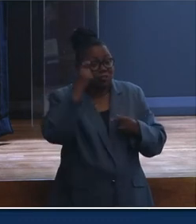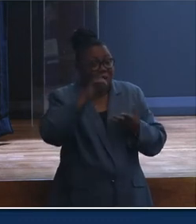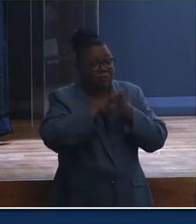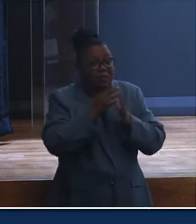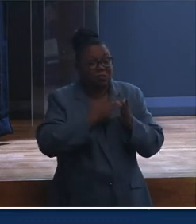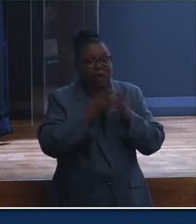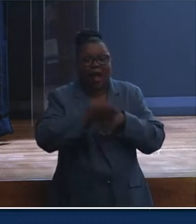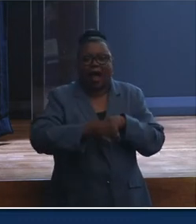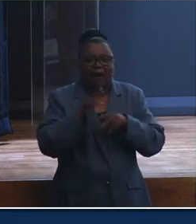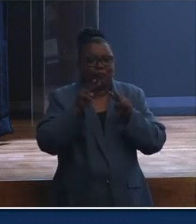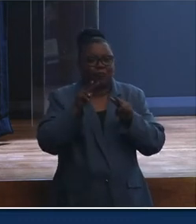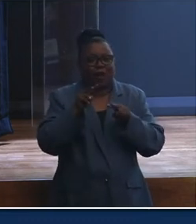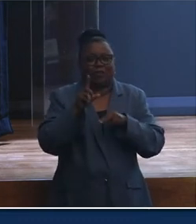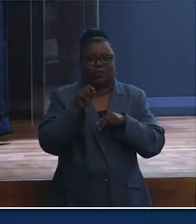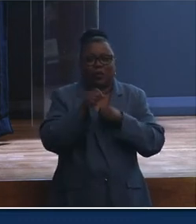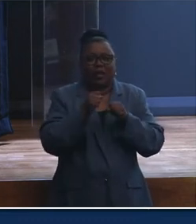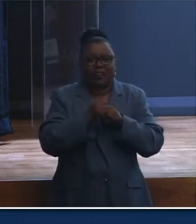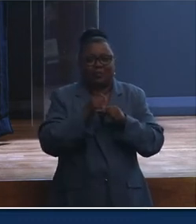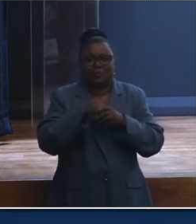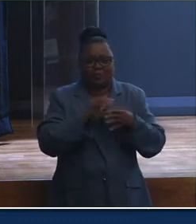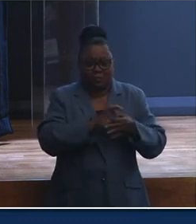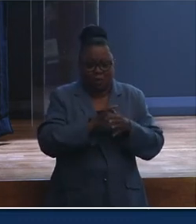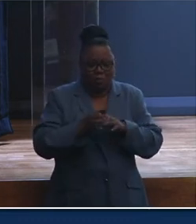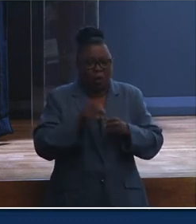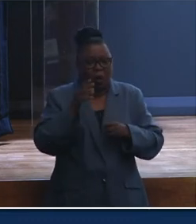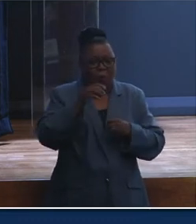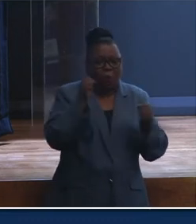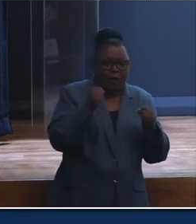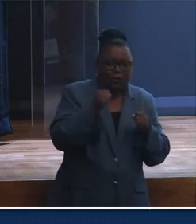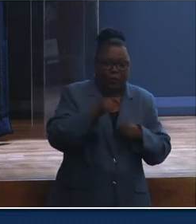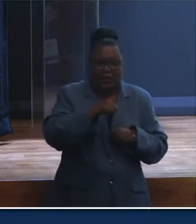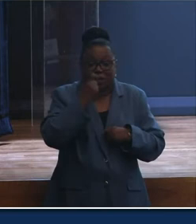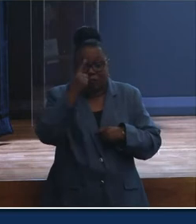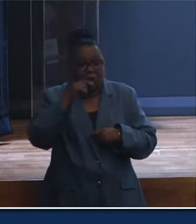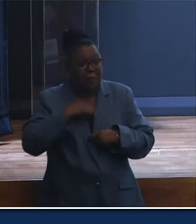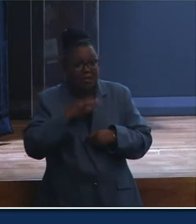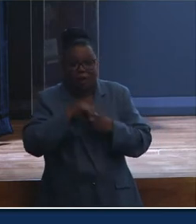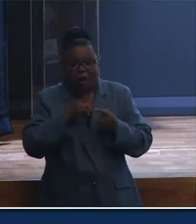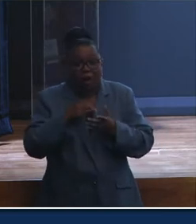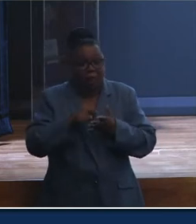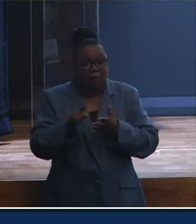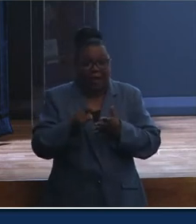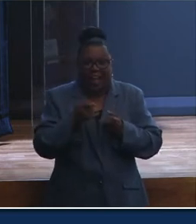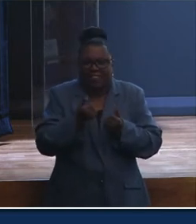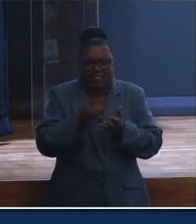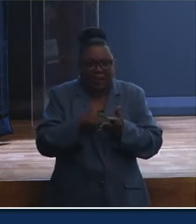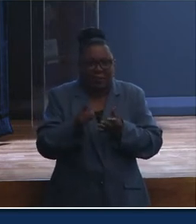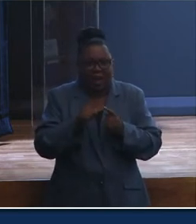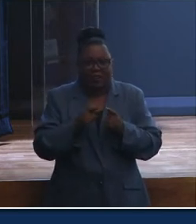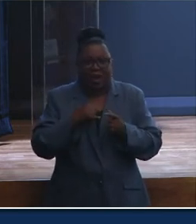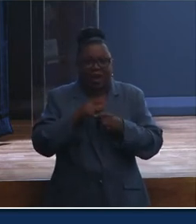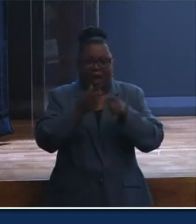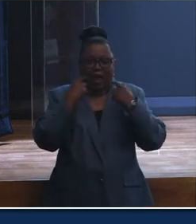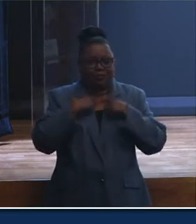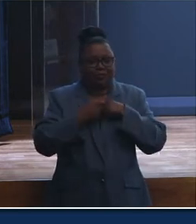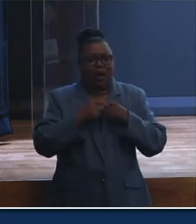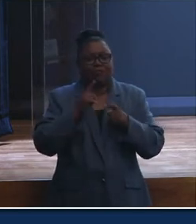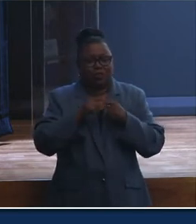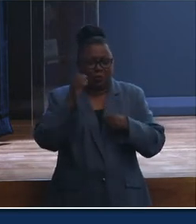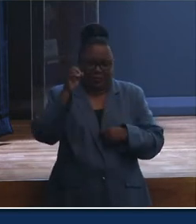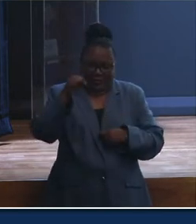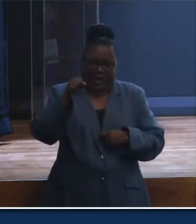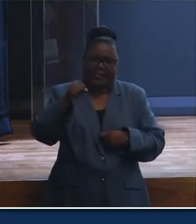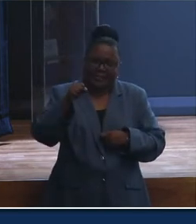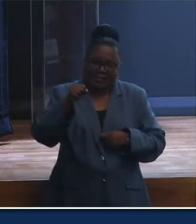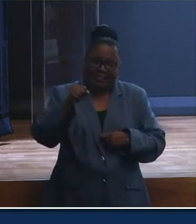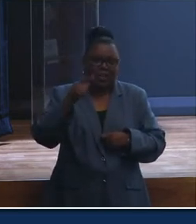I've covered 20 Olympics in a row, winter and summer, for my job, all expenses paid, credential around my neck.